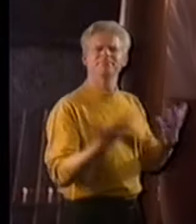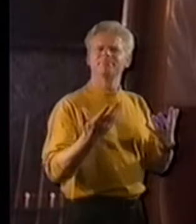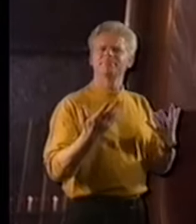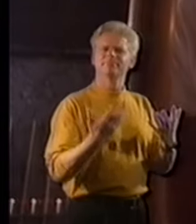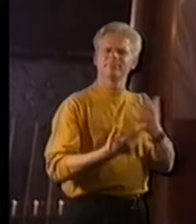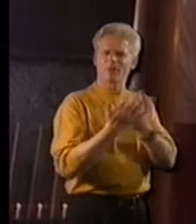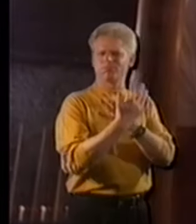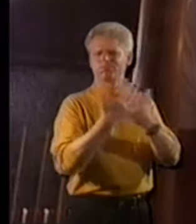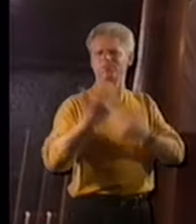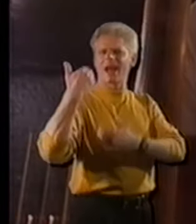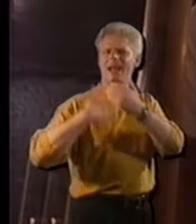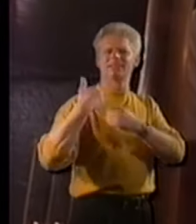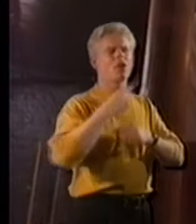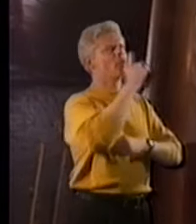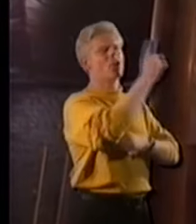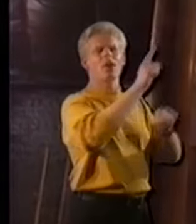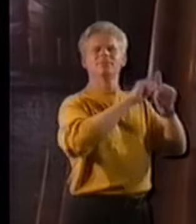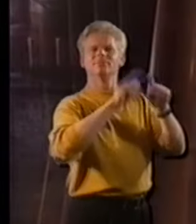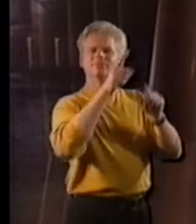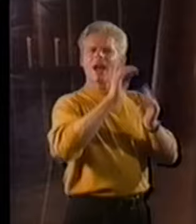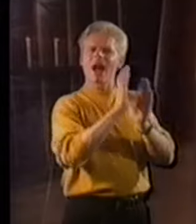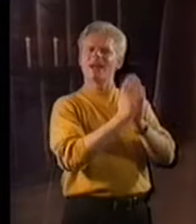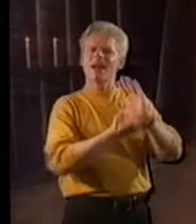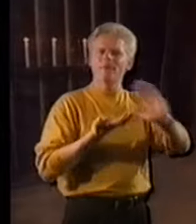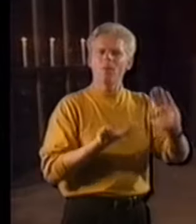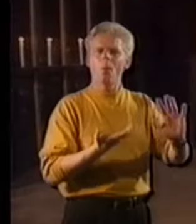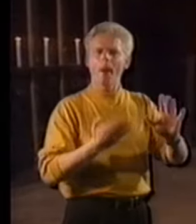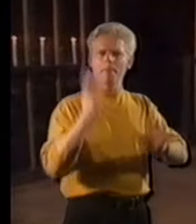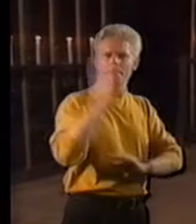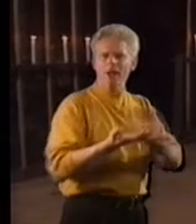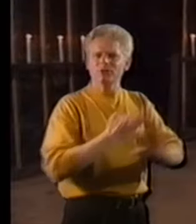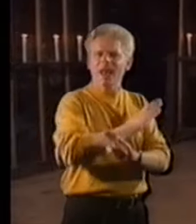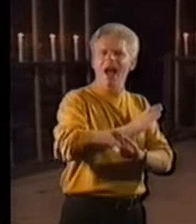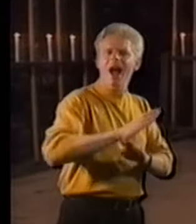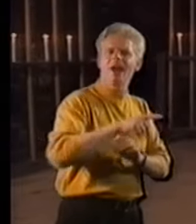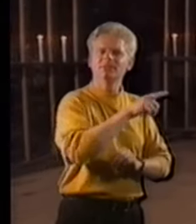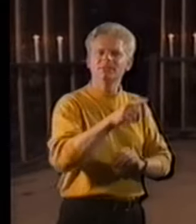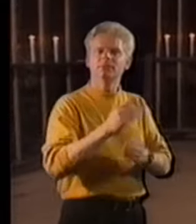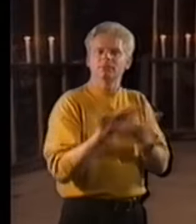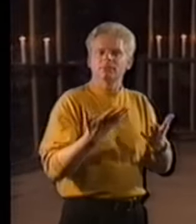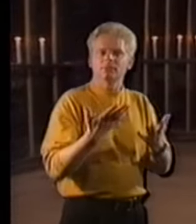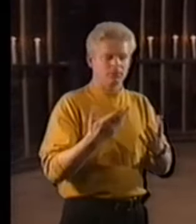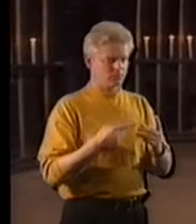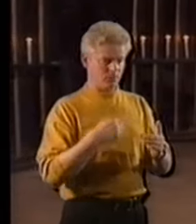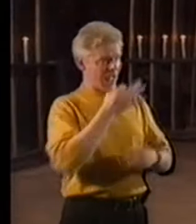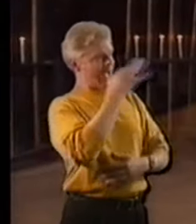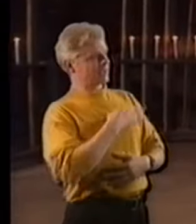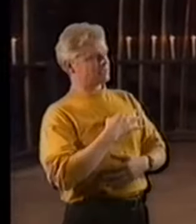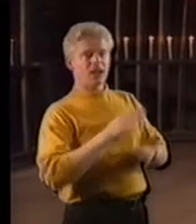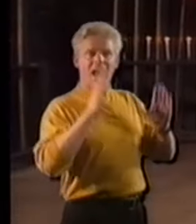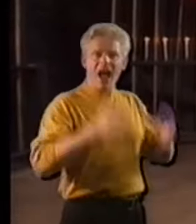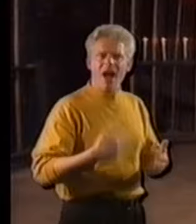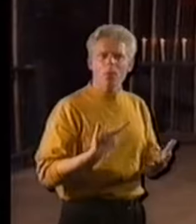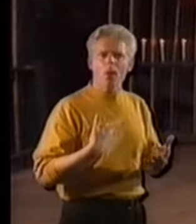Ancient gods originally developed Kung Fu and the martial arts. You're not asked to keep